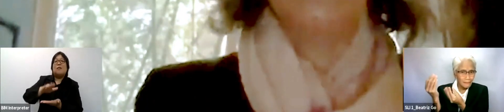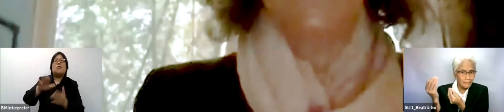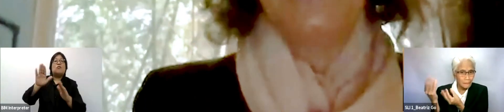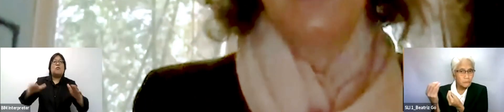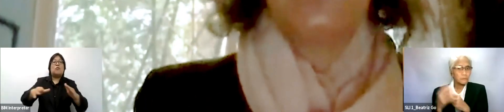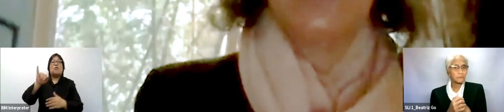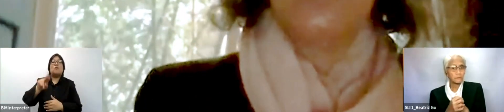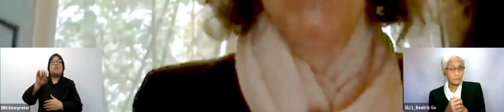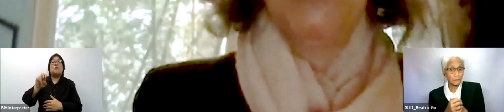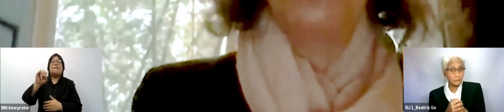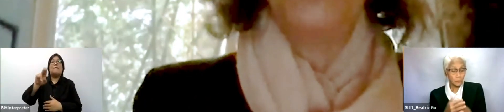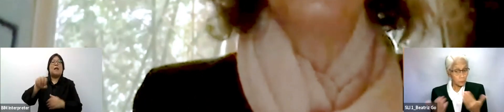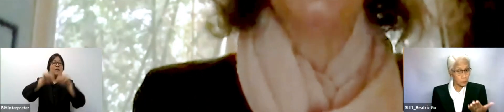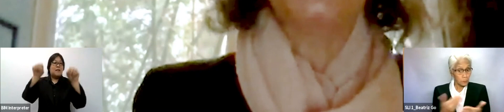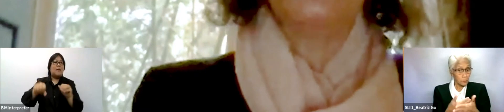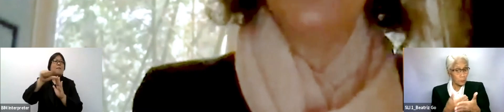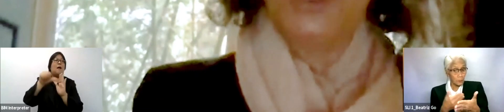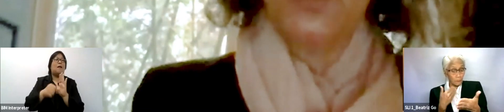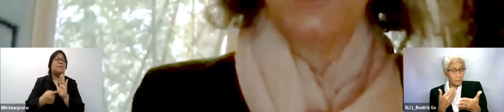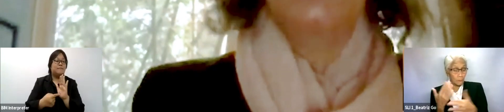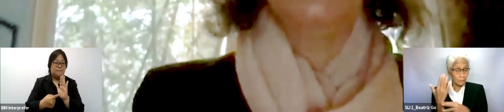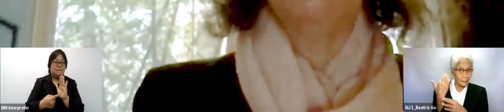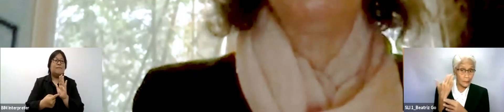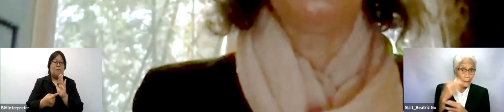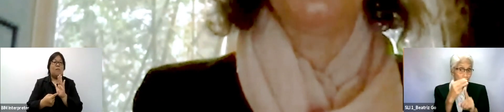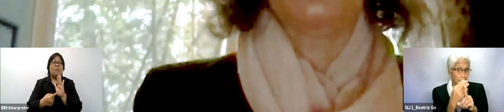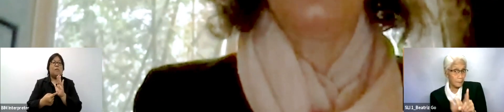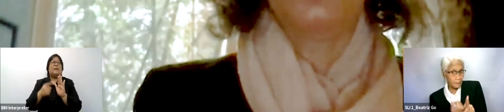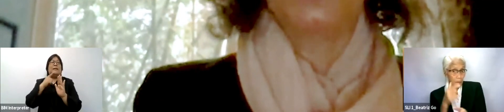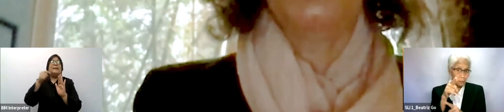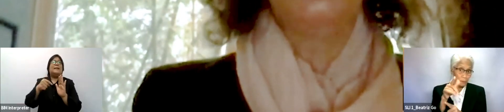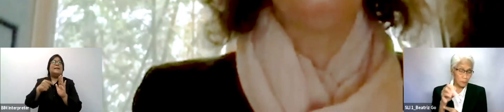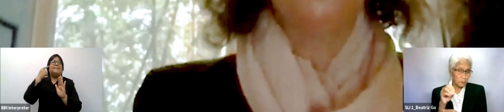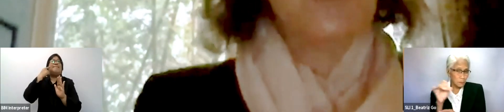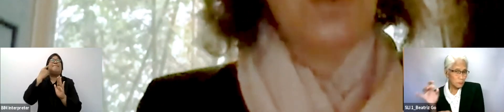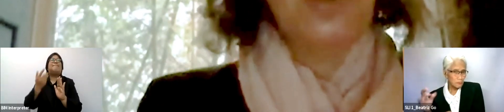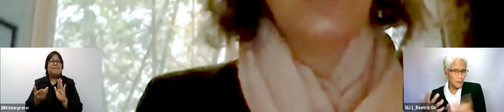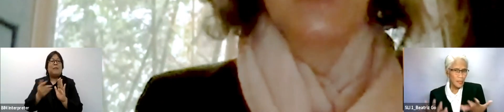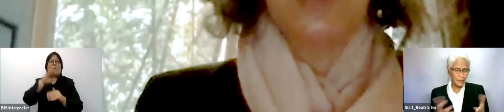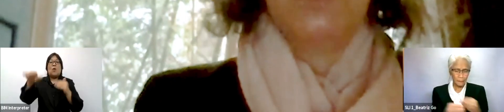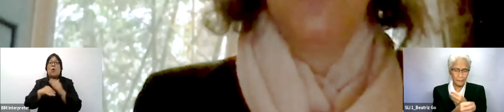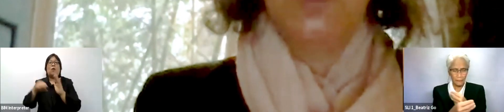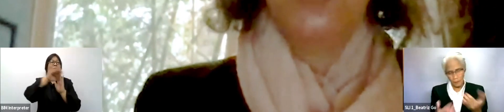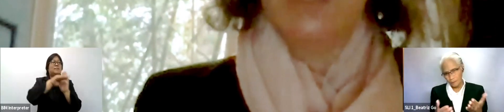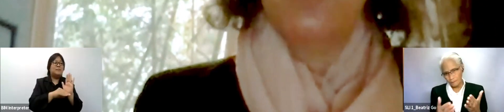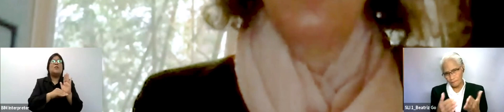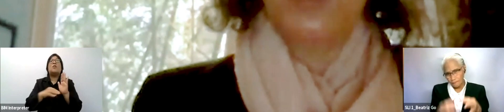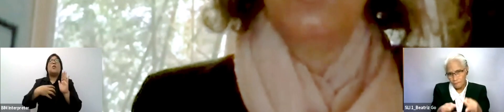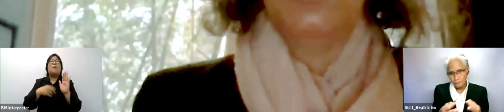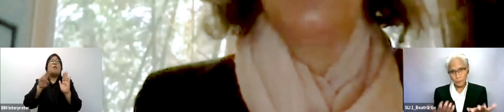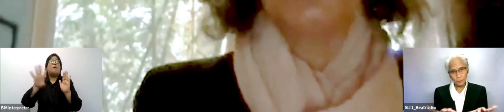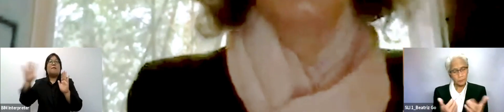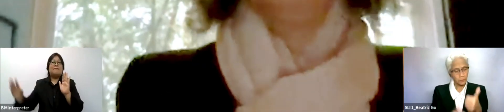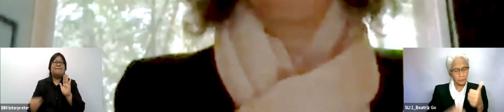that child. That is the norm which needs to be reviewed in alignment with General Comment 24. The rest of the law is actually very much aligned with